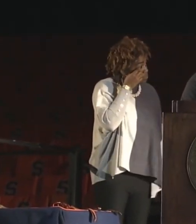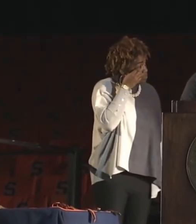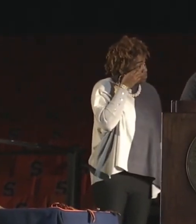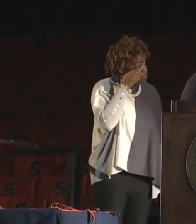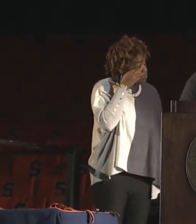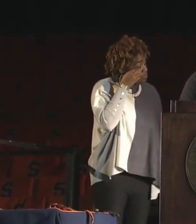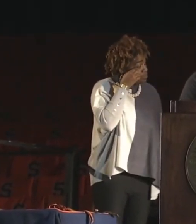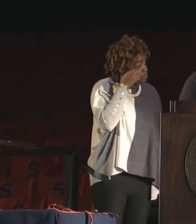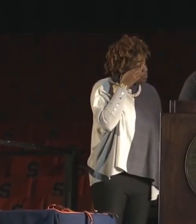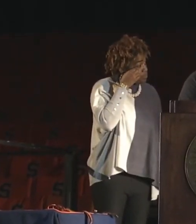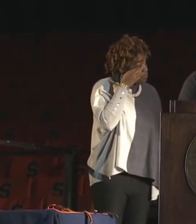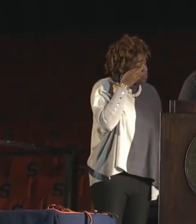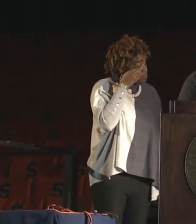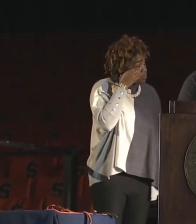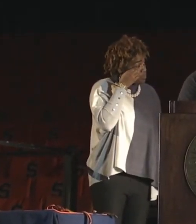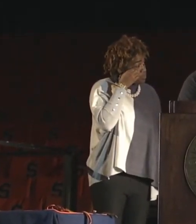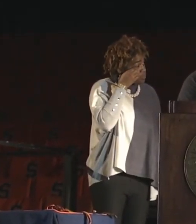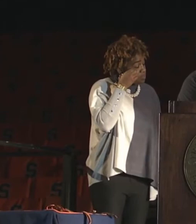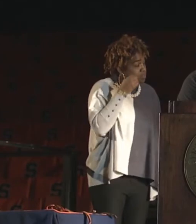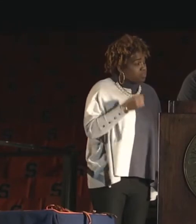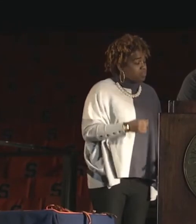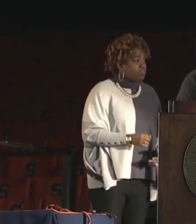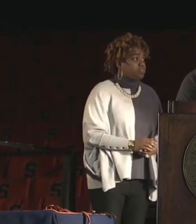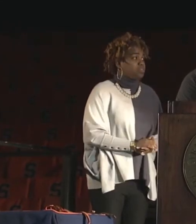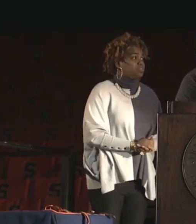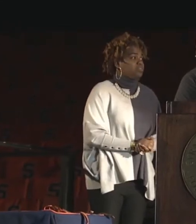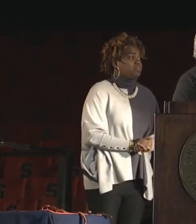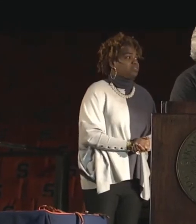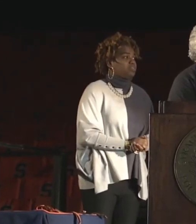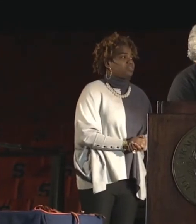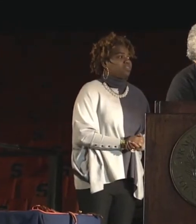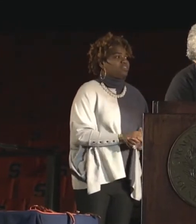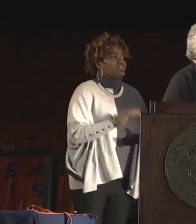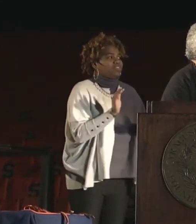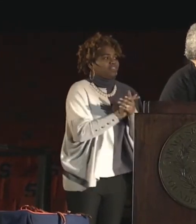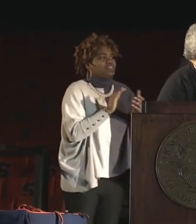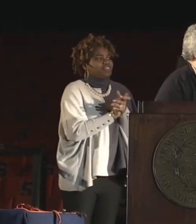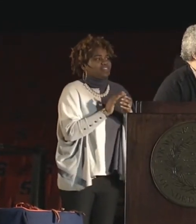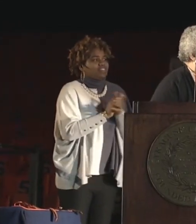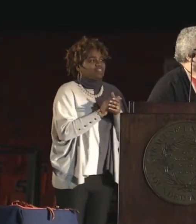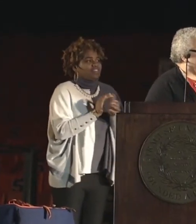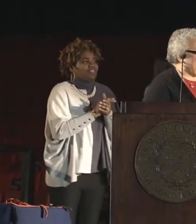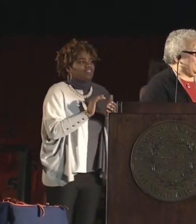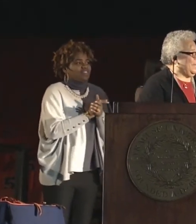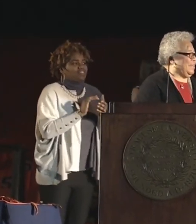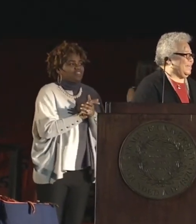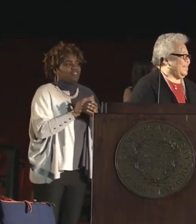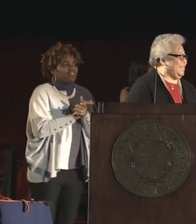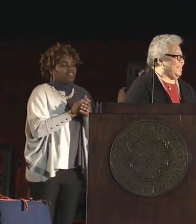Ed Beauford and Arthur Bob Harrison, please join me at the podium.